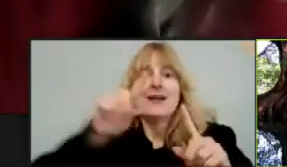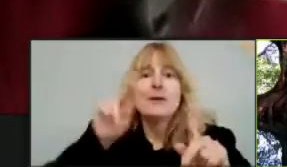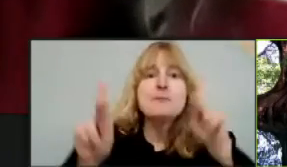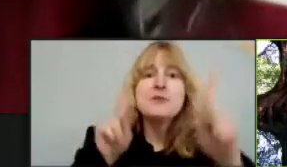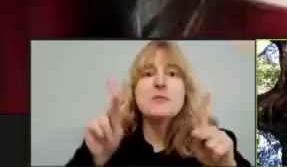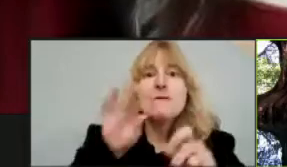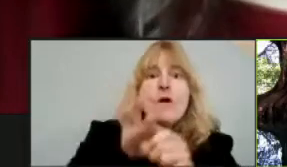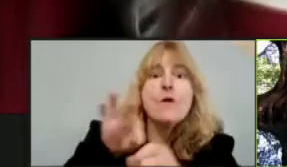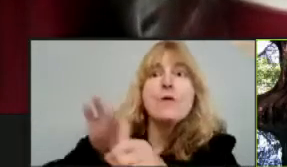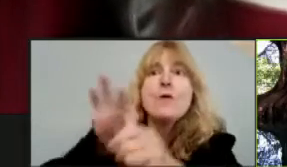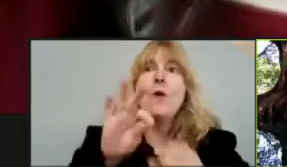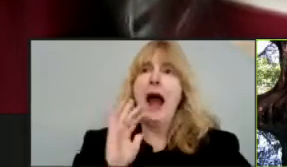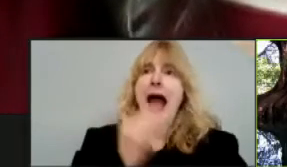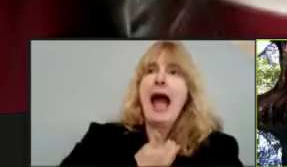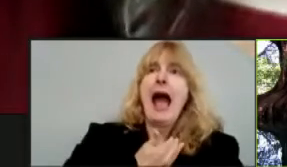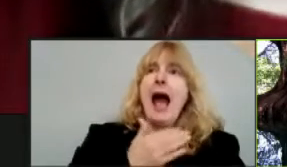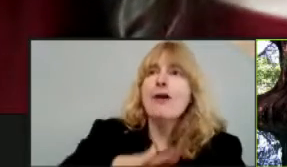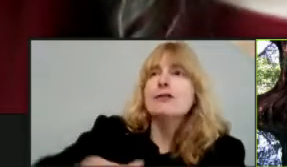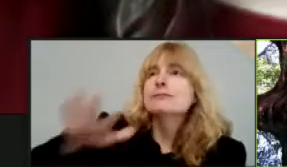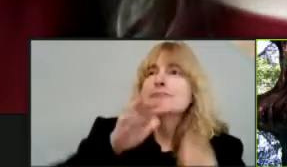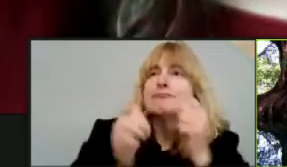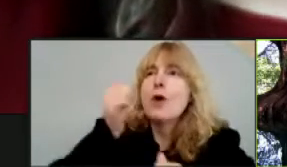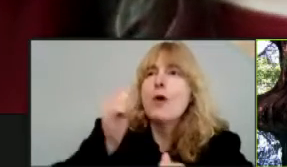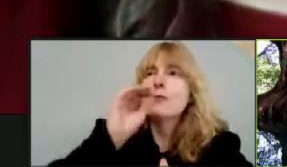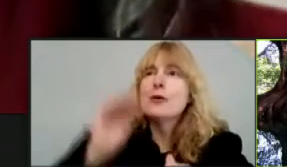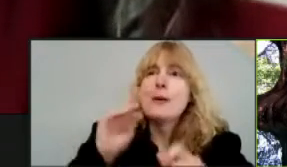and brown folks were finally being heard.